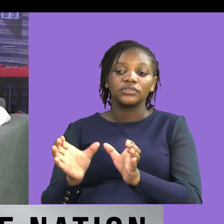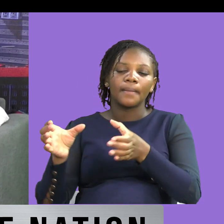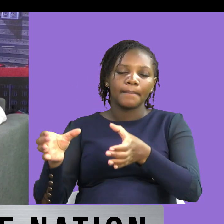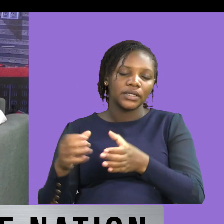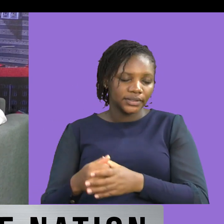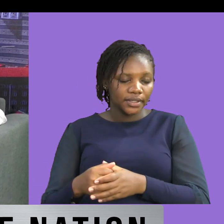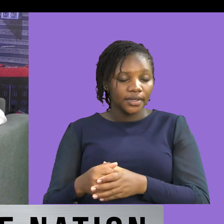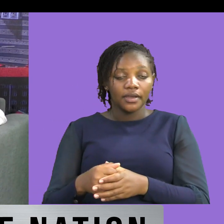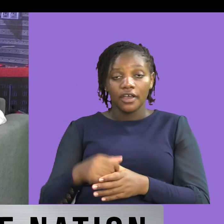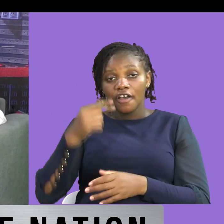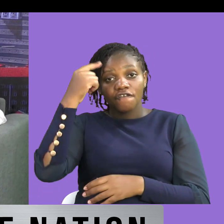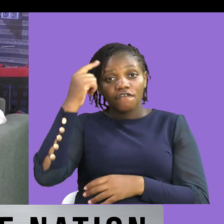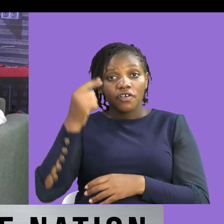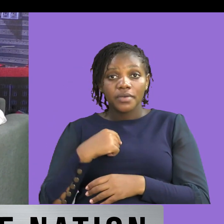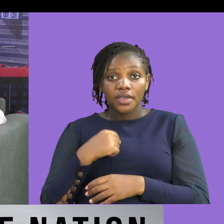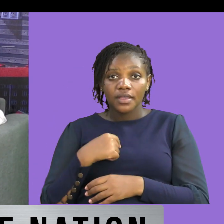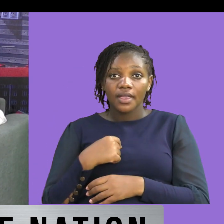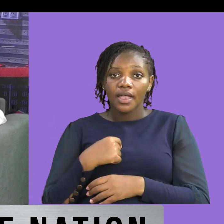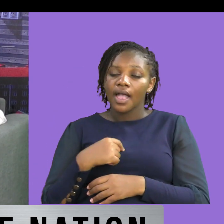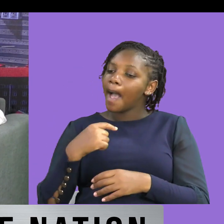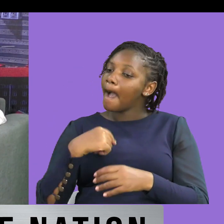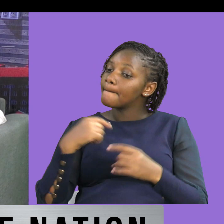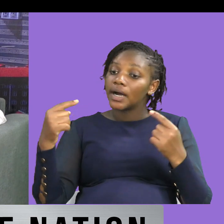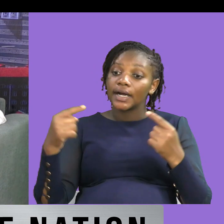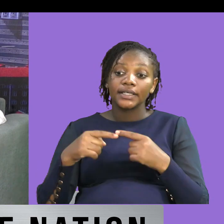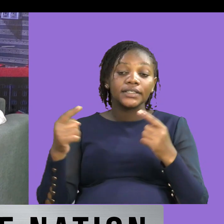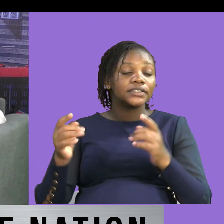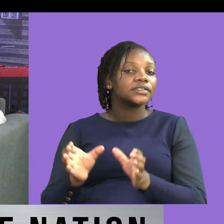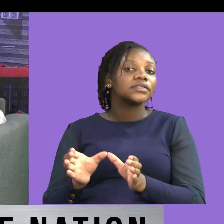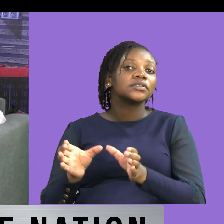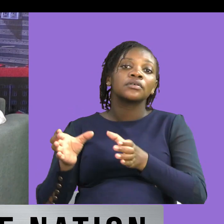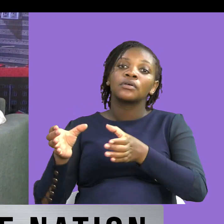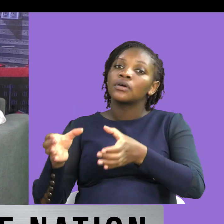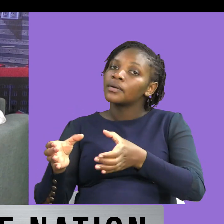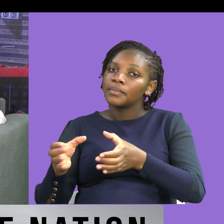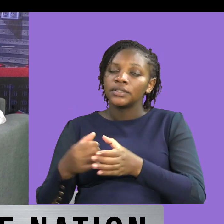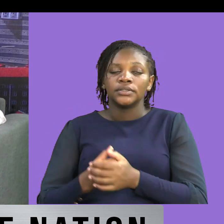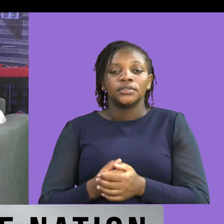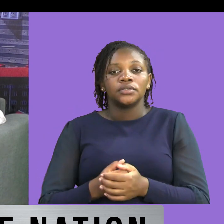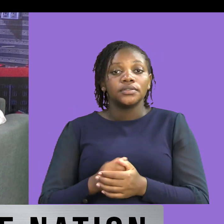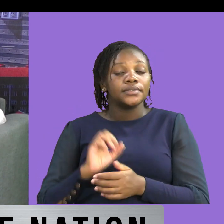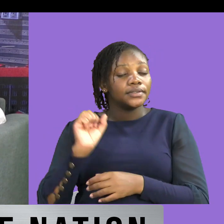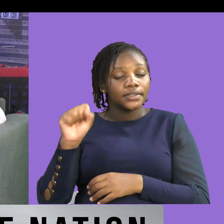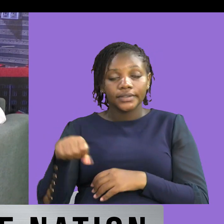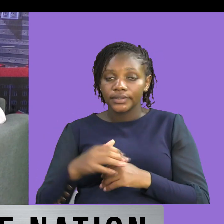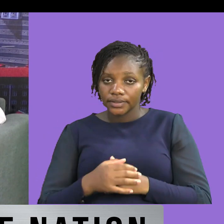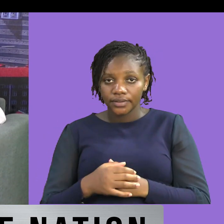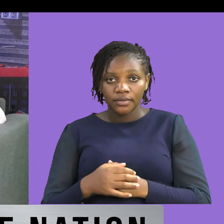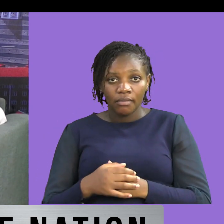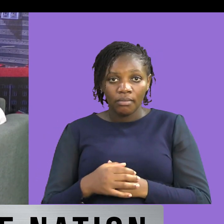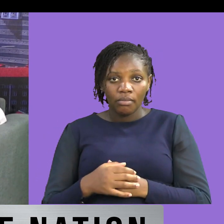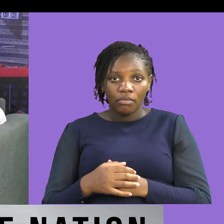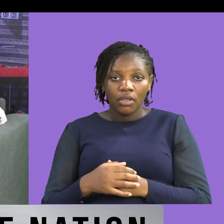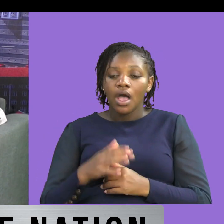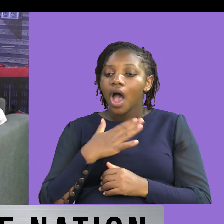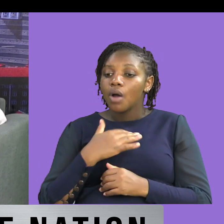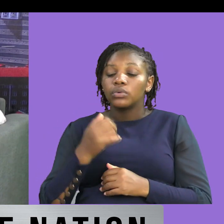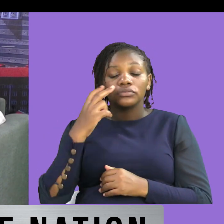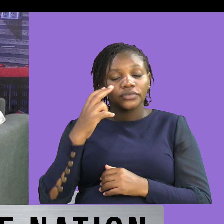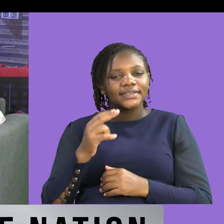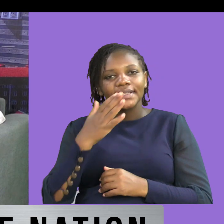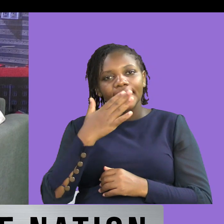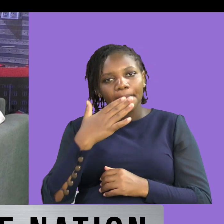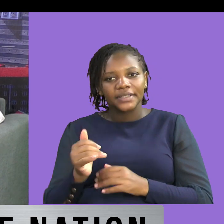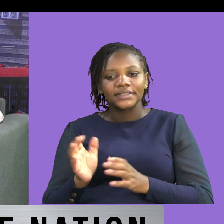fact, John and me, I title them very badly. I call them contraptions, political contraptions. Right. I'm still yet to see parties.